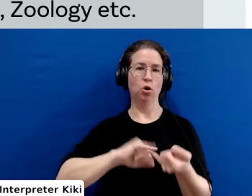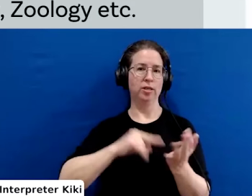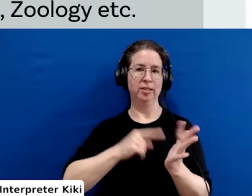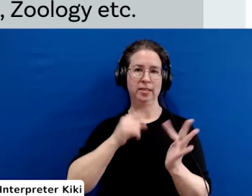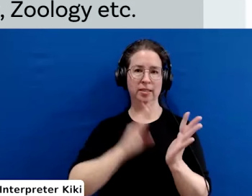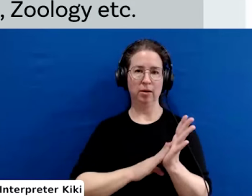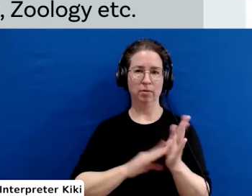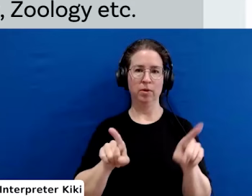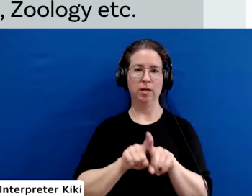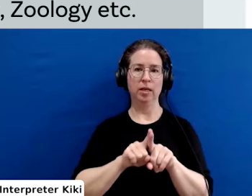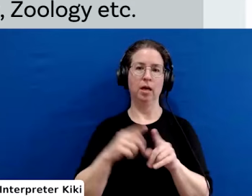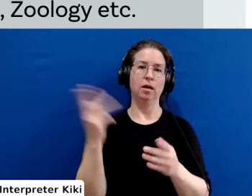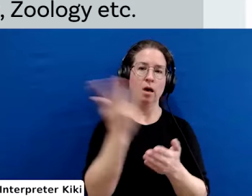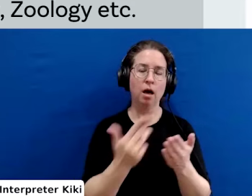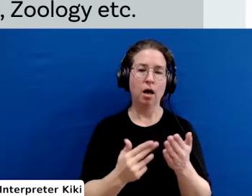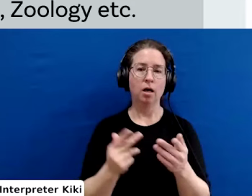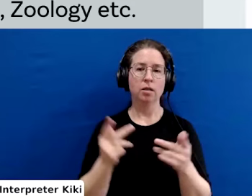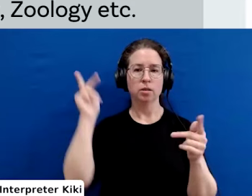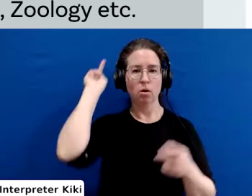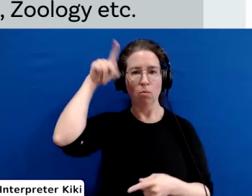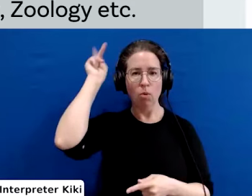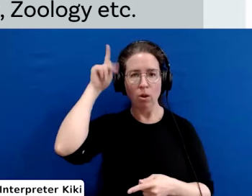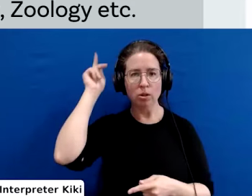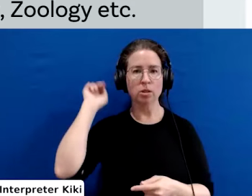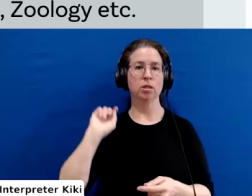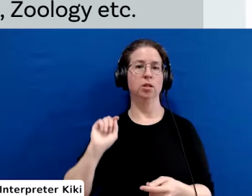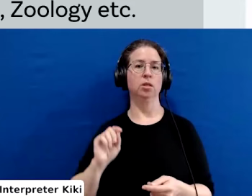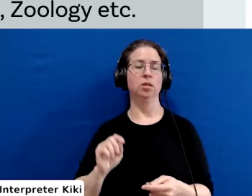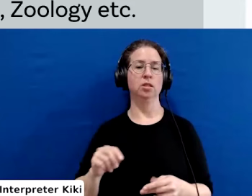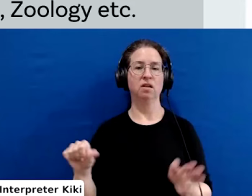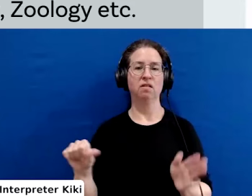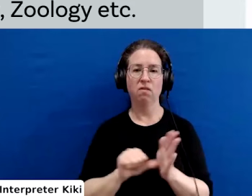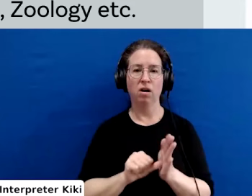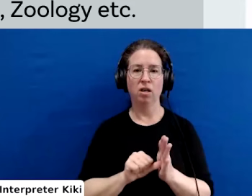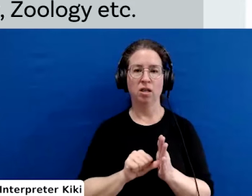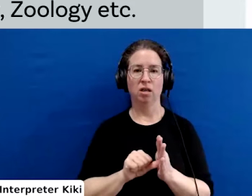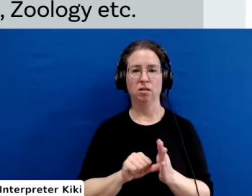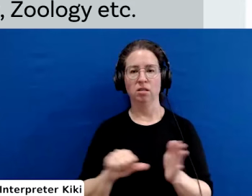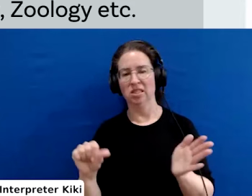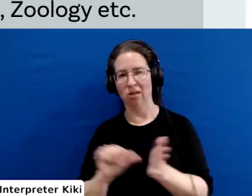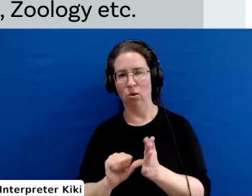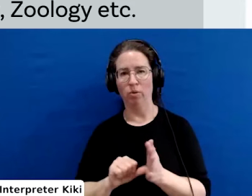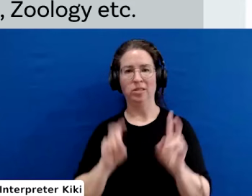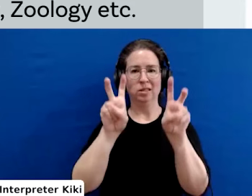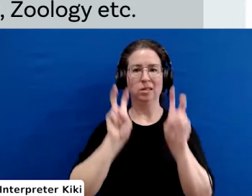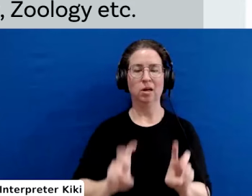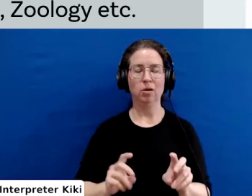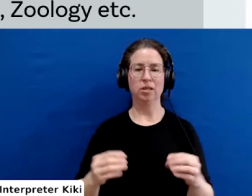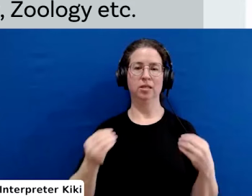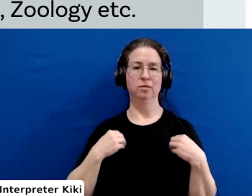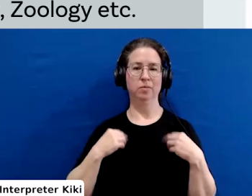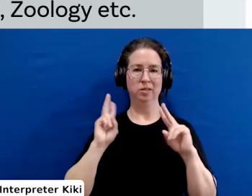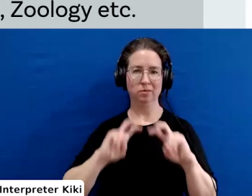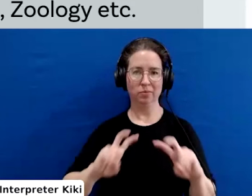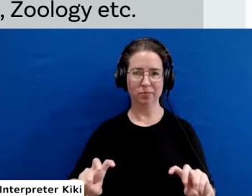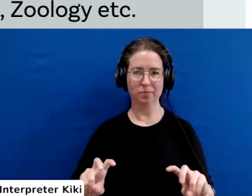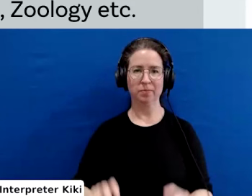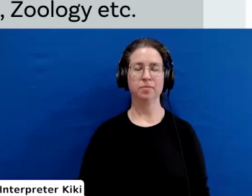arts, political science, finance, economics, accounting, etc. Degrees that qualify you for a